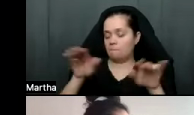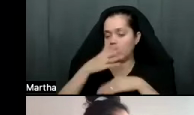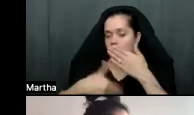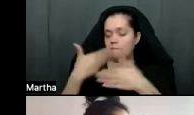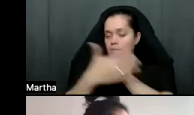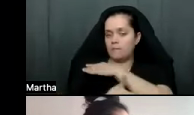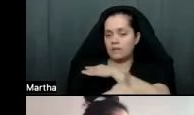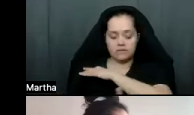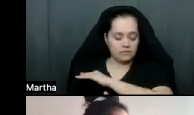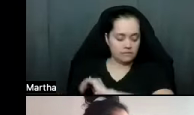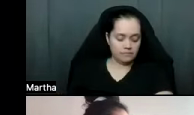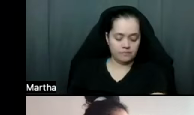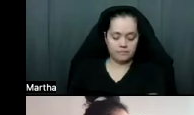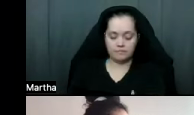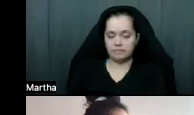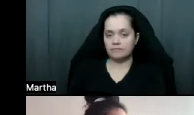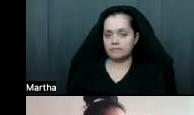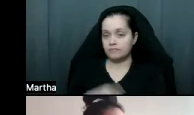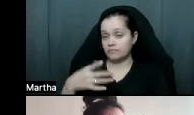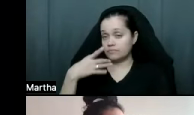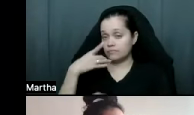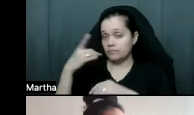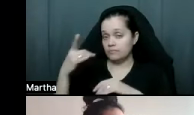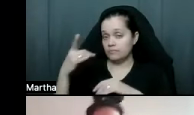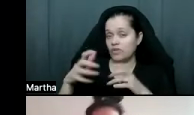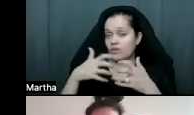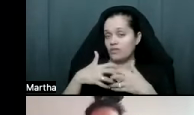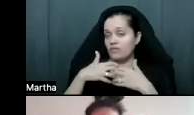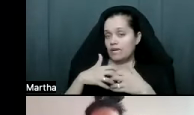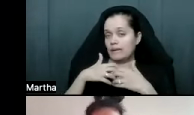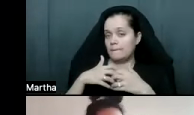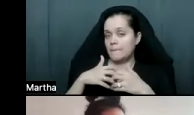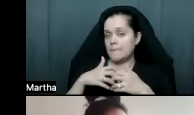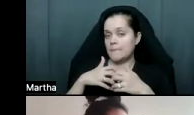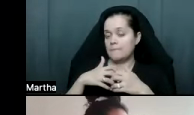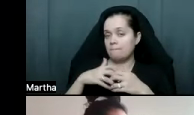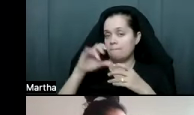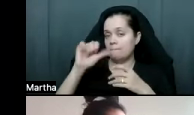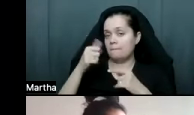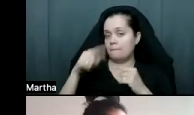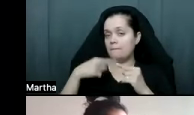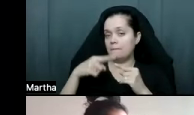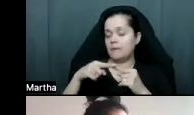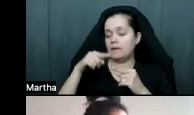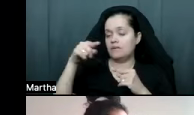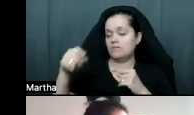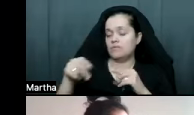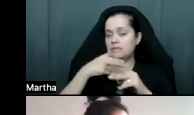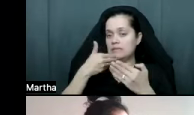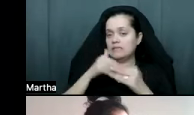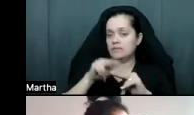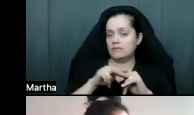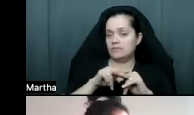country. Would you like your factory to be 10 miles away from the nearest